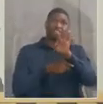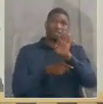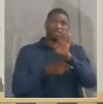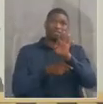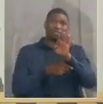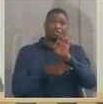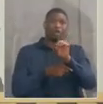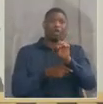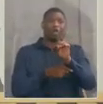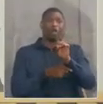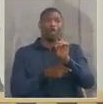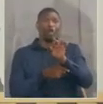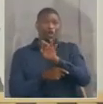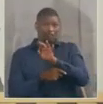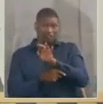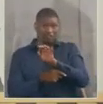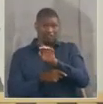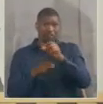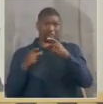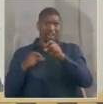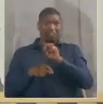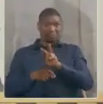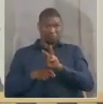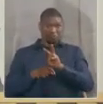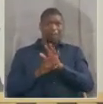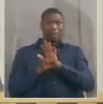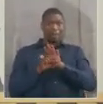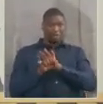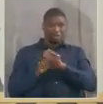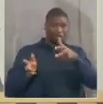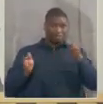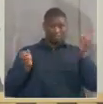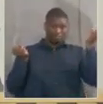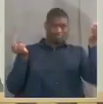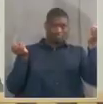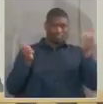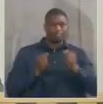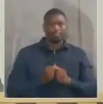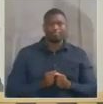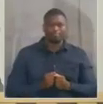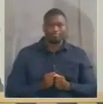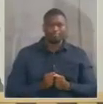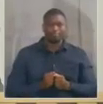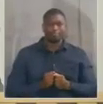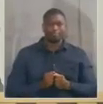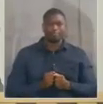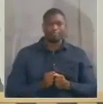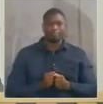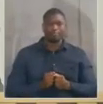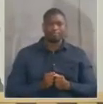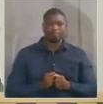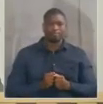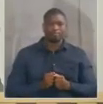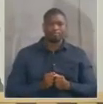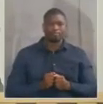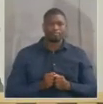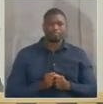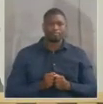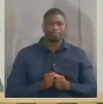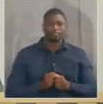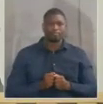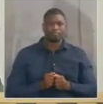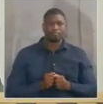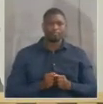paragraph 2 under background reads, the IMC in full